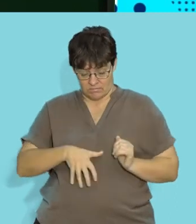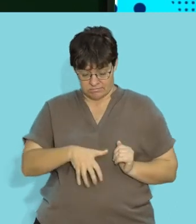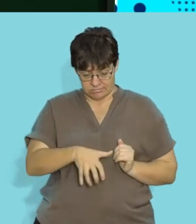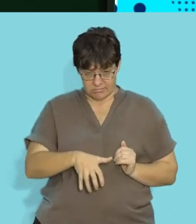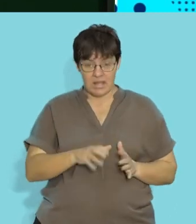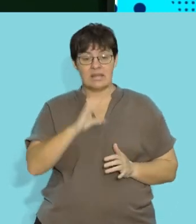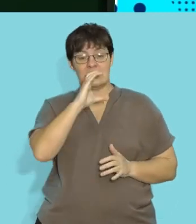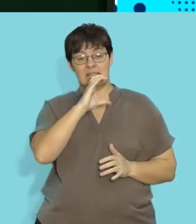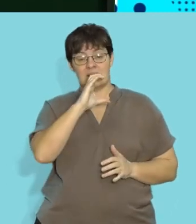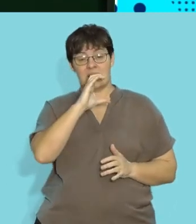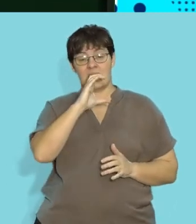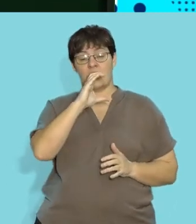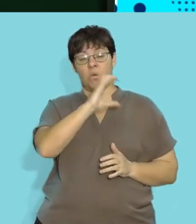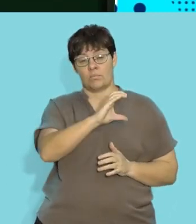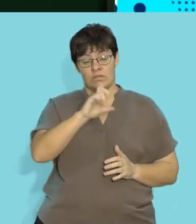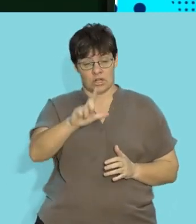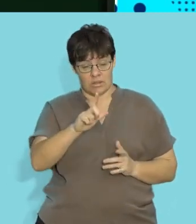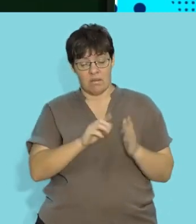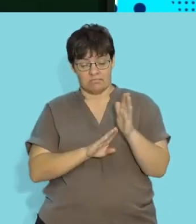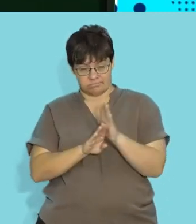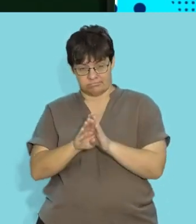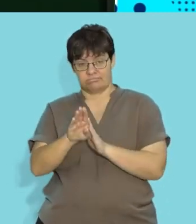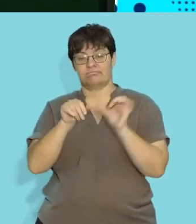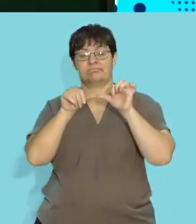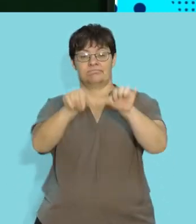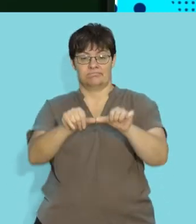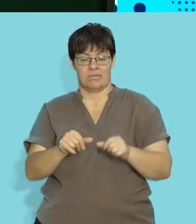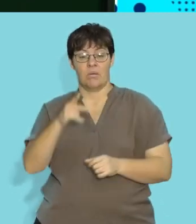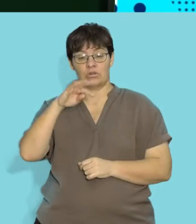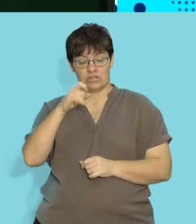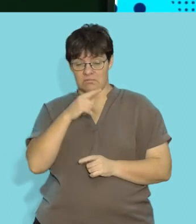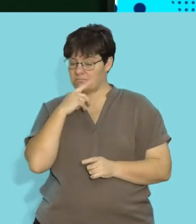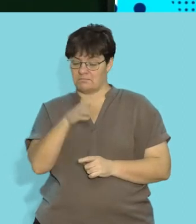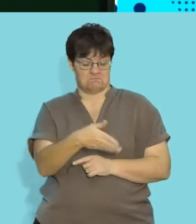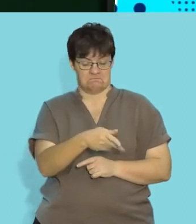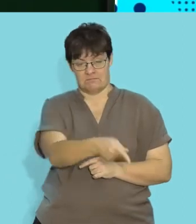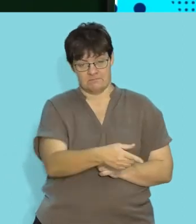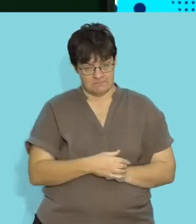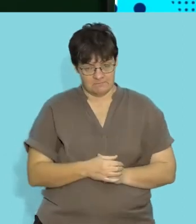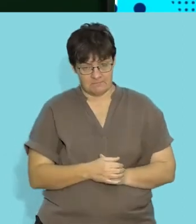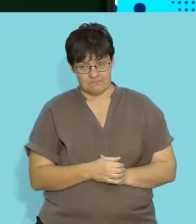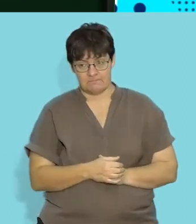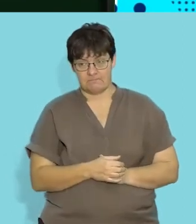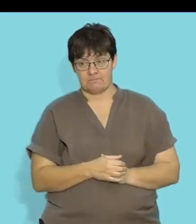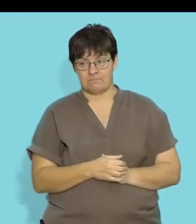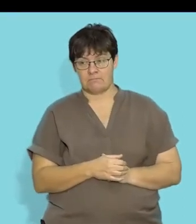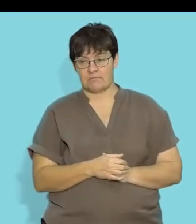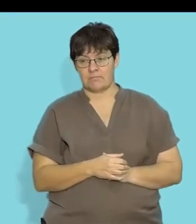corpus luteum needs to be maintained, and that continues to produce progesterone, which clearly is not indicated in this